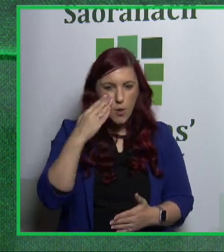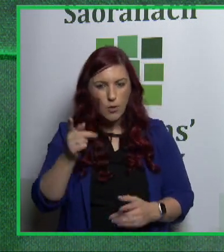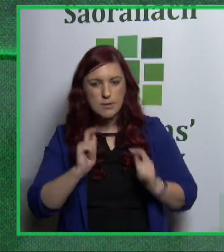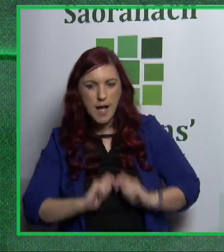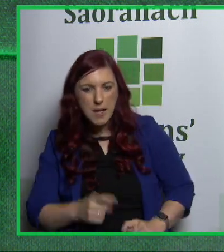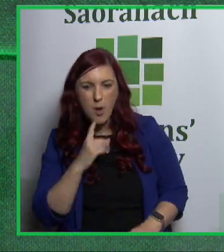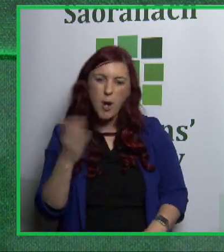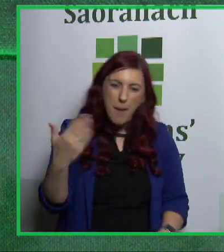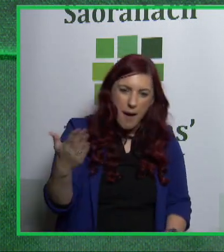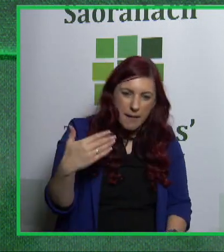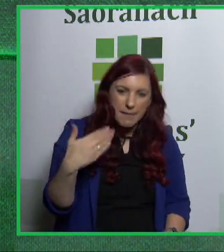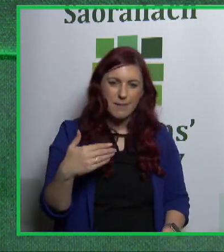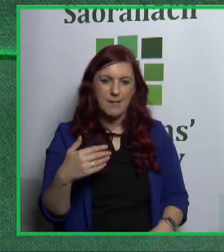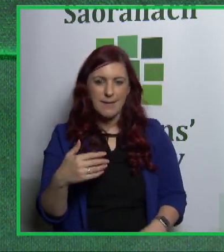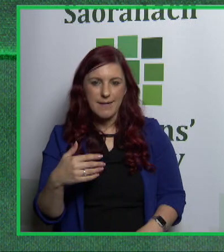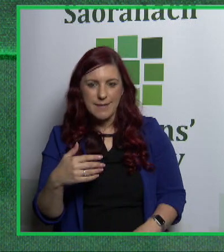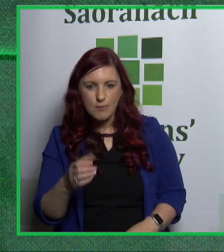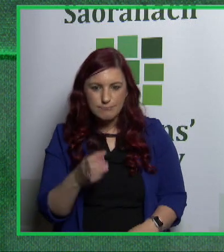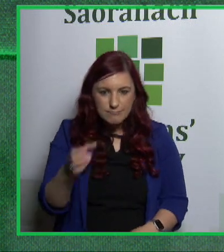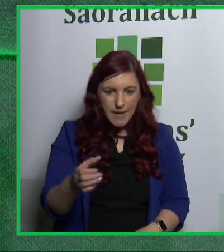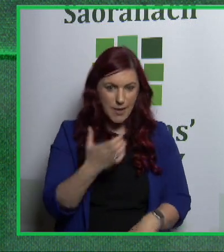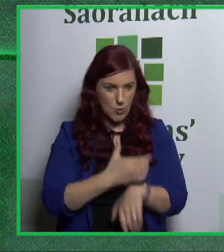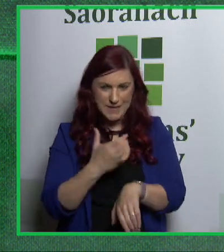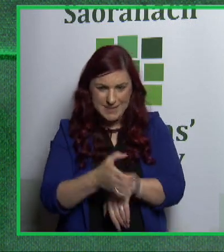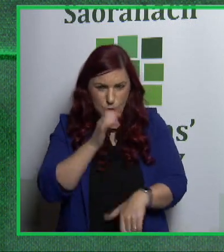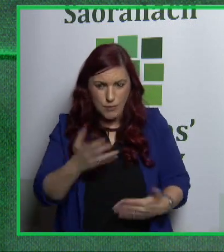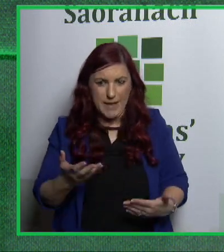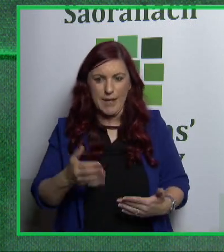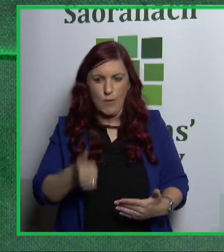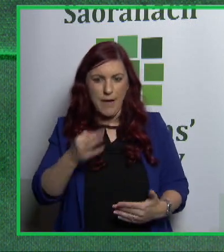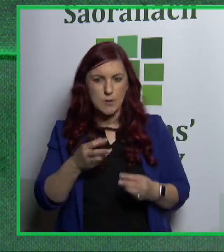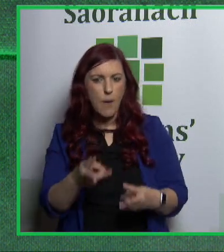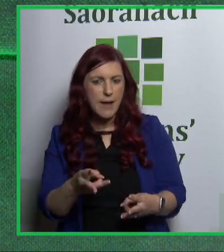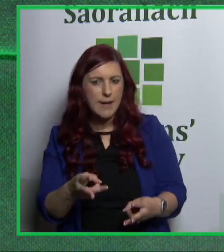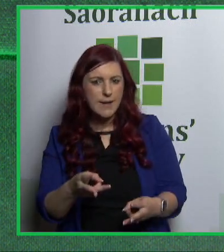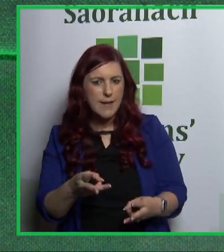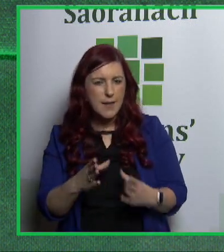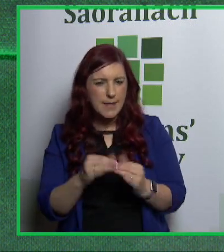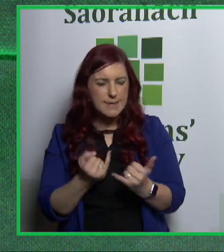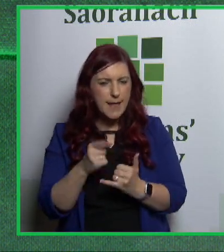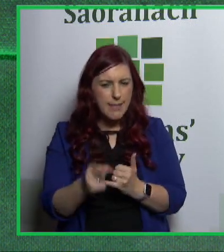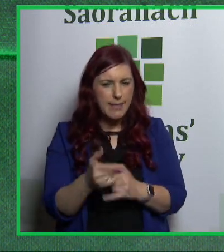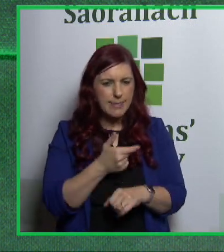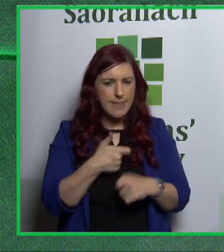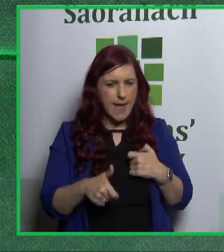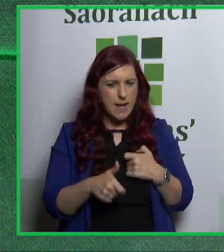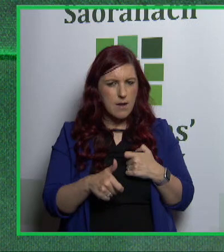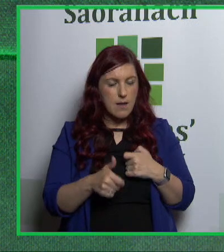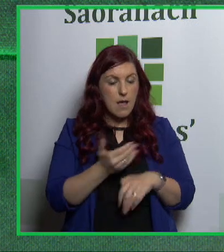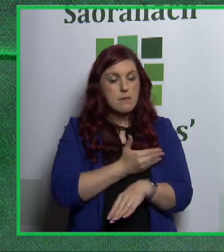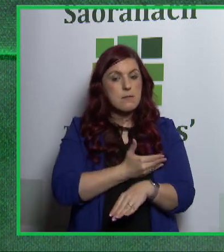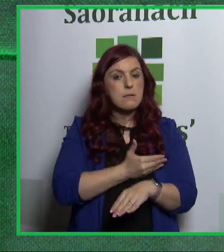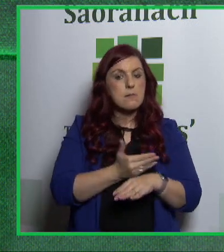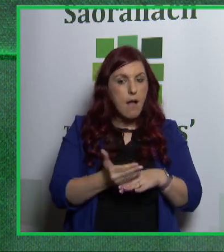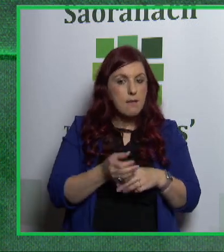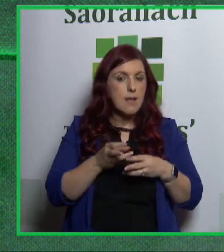line of this, you can continue drinking and you can continue on. Stuff like that. It started as a way for